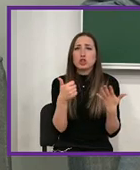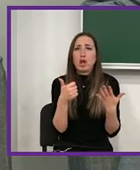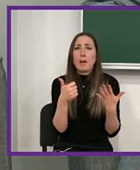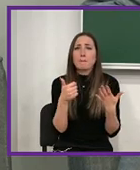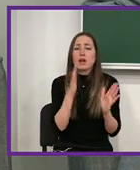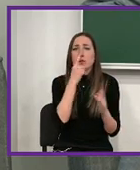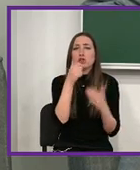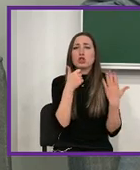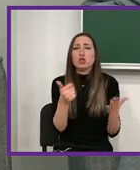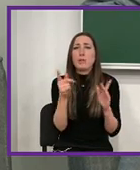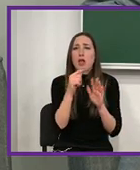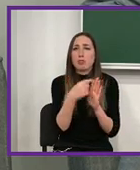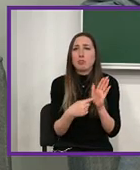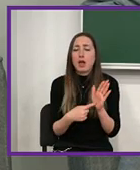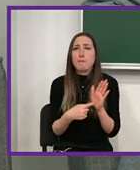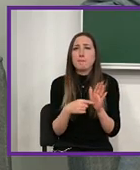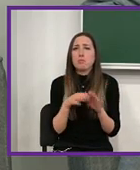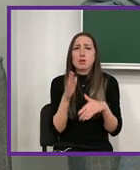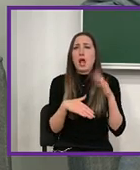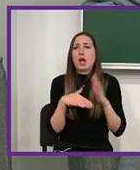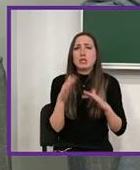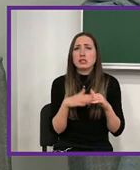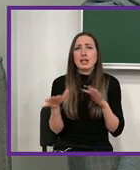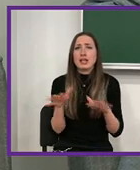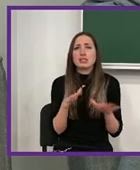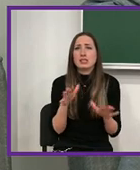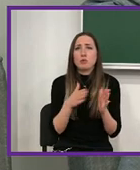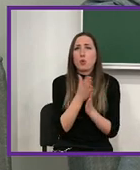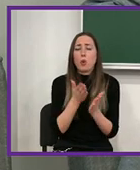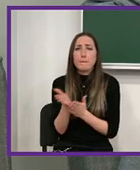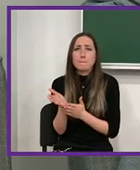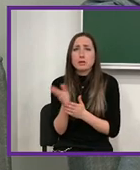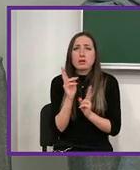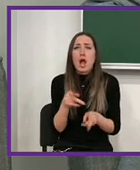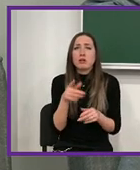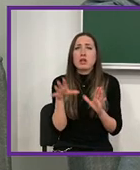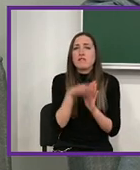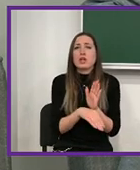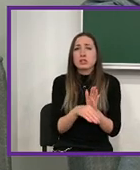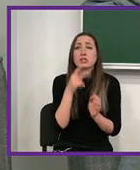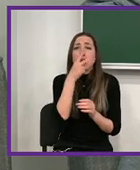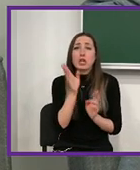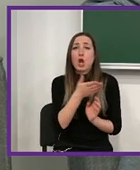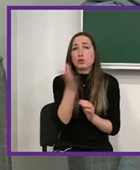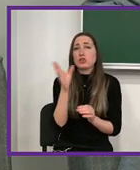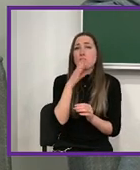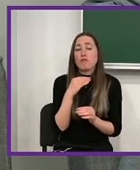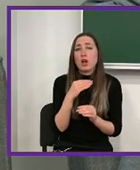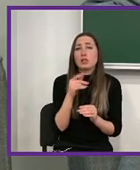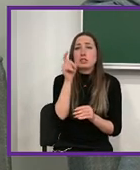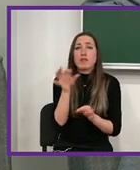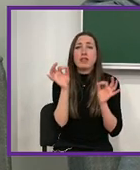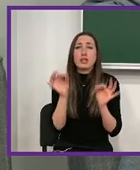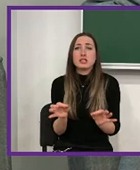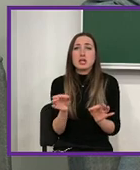in place already. See where you can integrate human rights into existing policies and procedures. And I think the